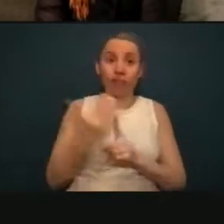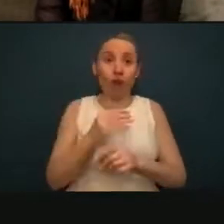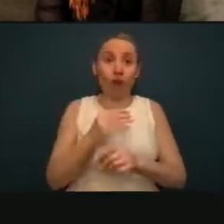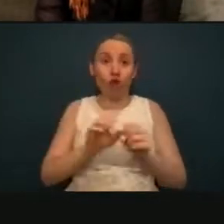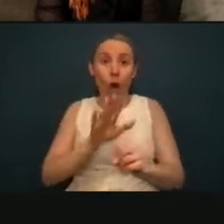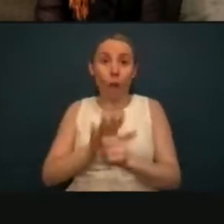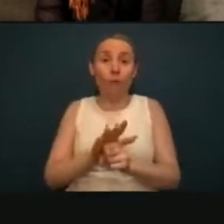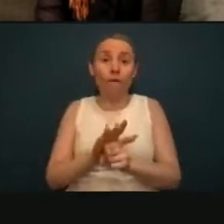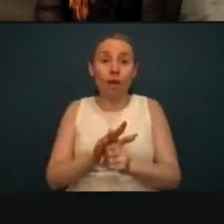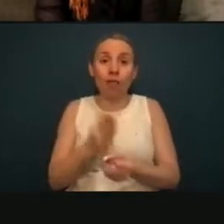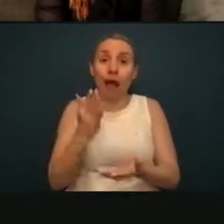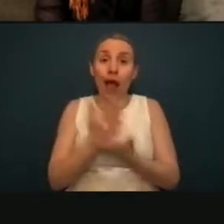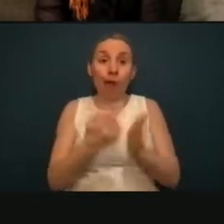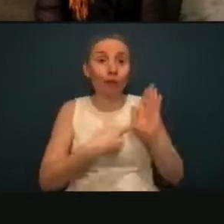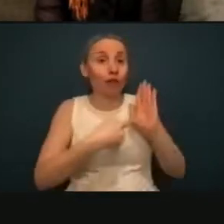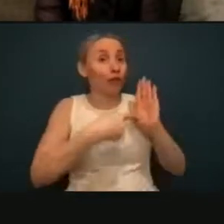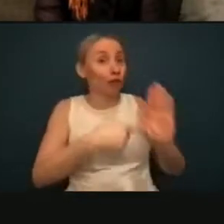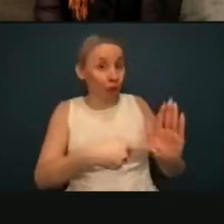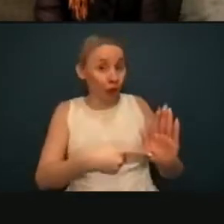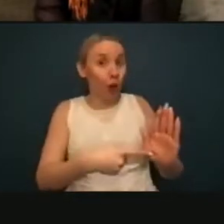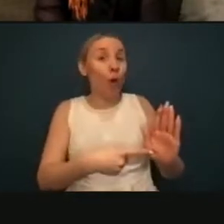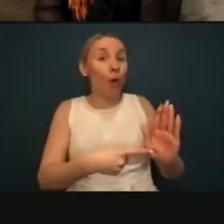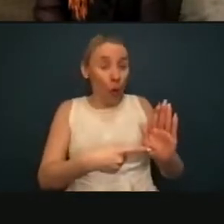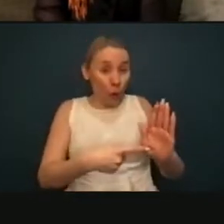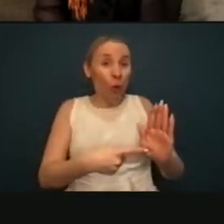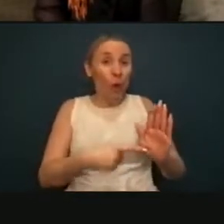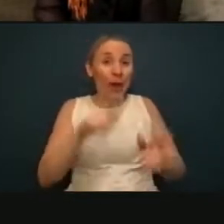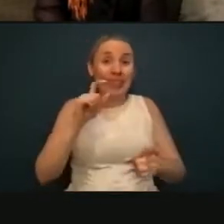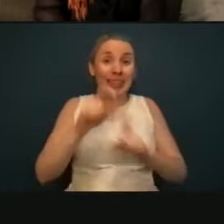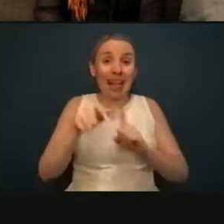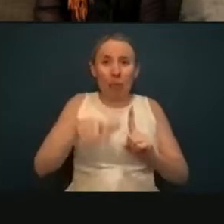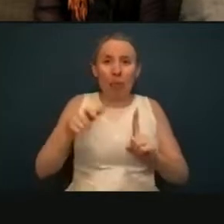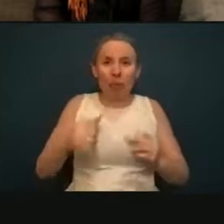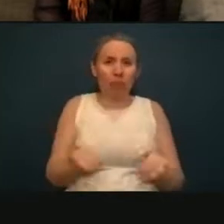full extent of disabled people's fragility in the arts